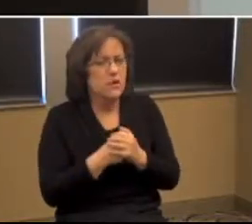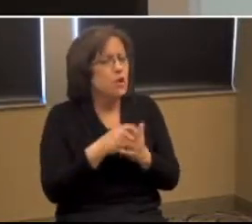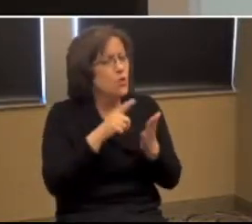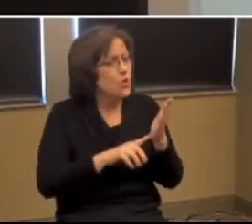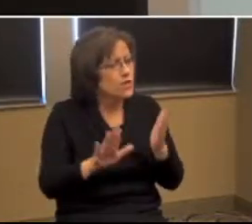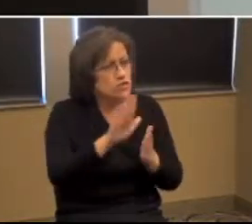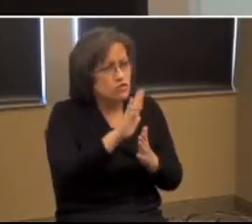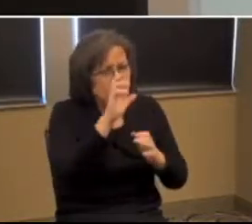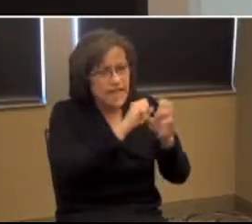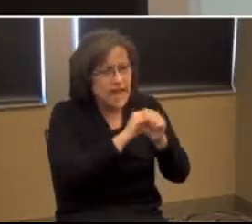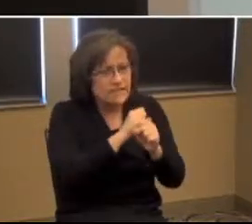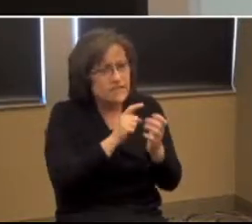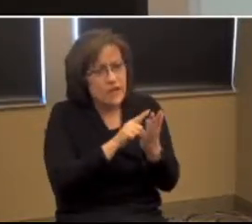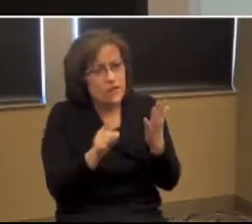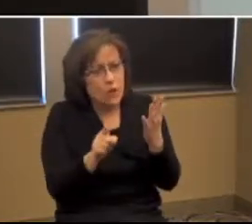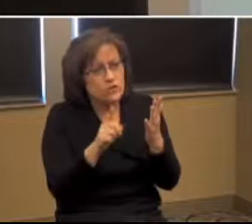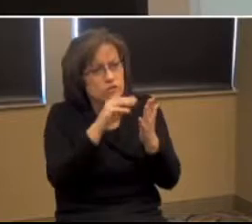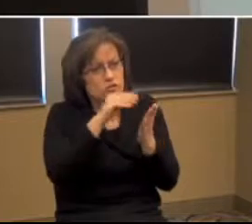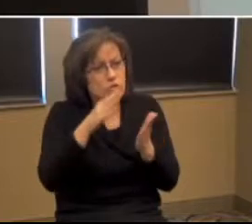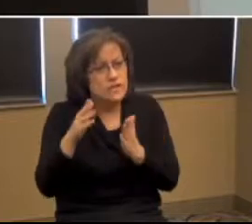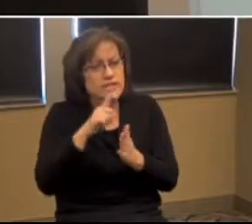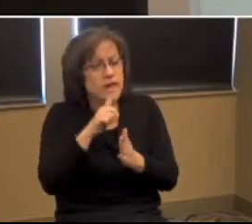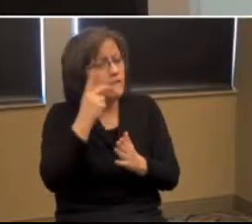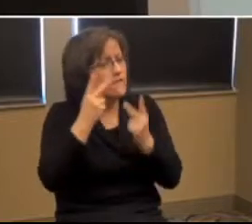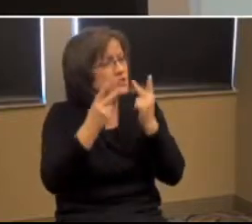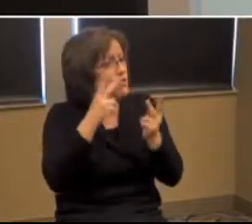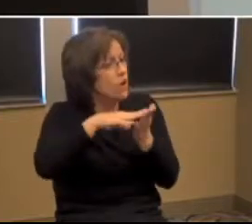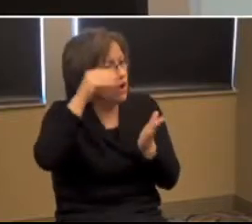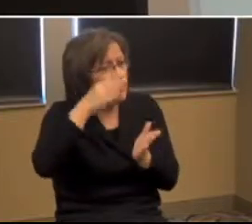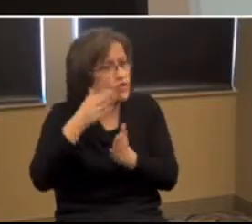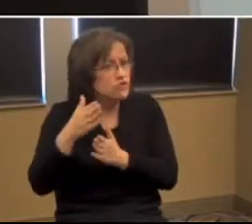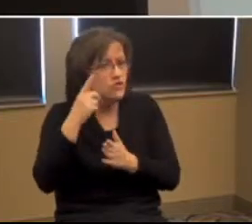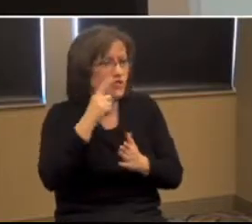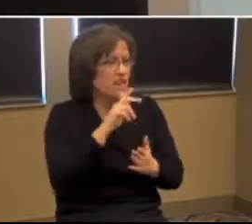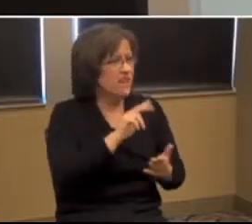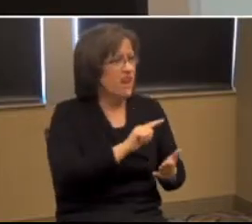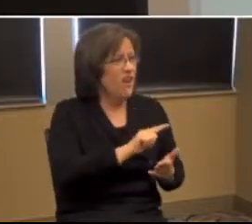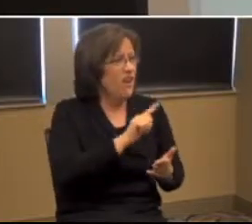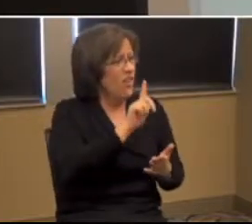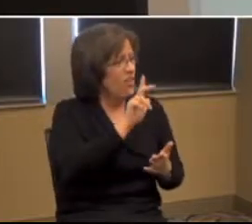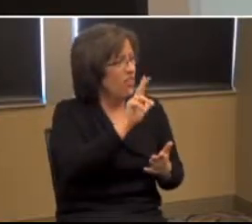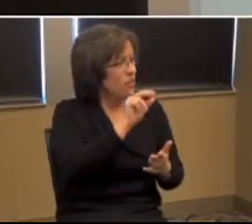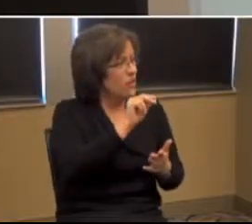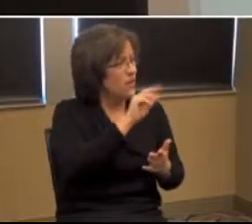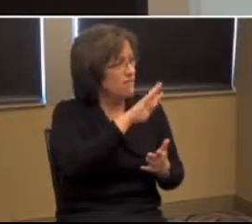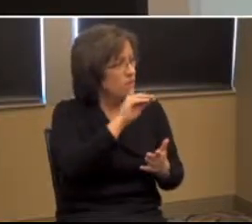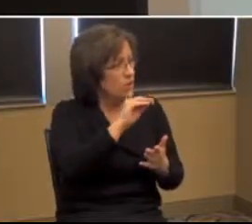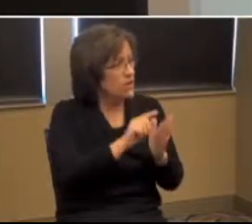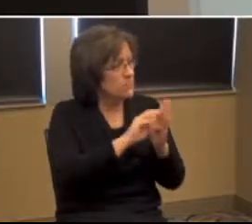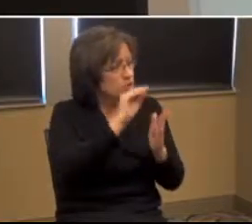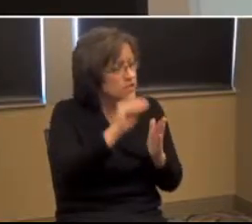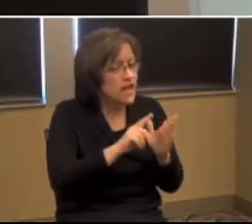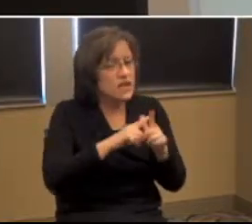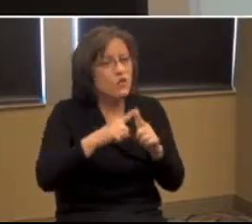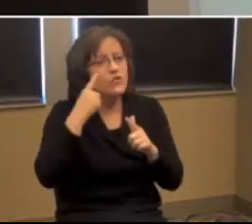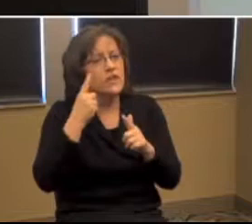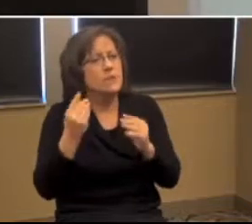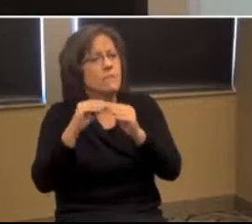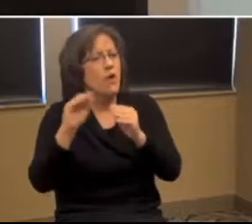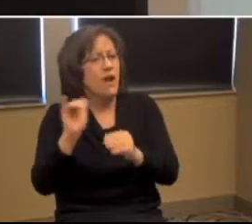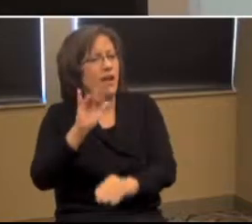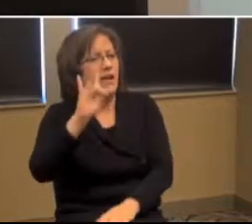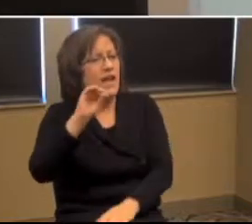who are visual learners? Do you think it's lower, like 30 or 40%, or do you think it's higher, like 80